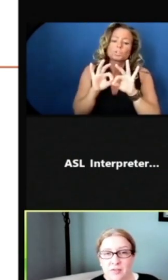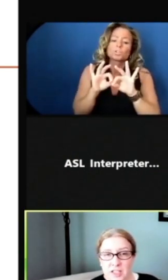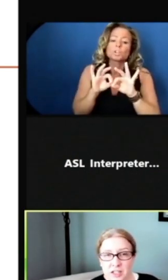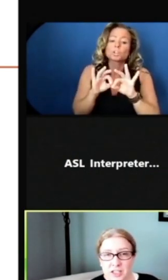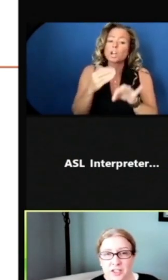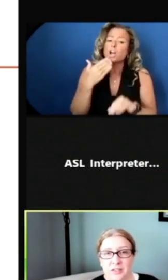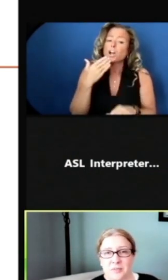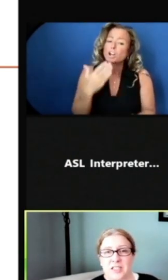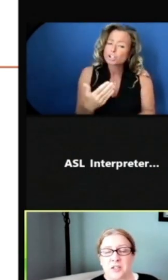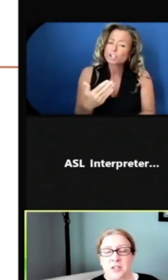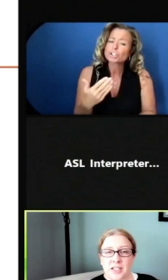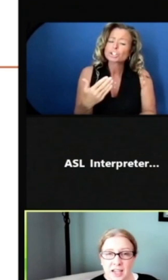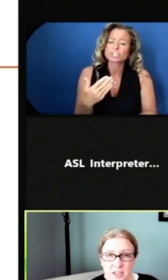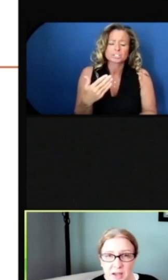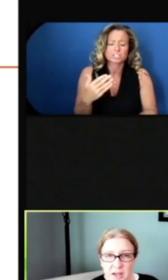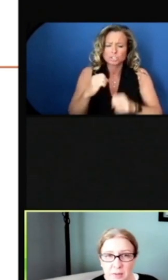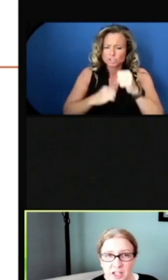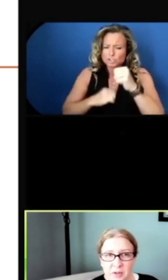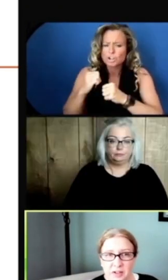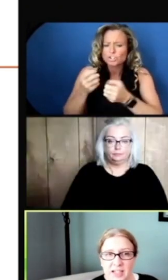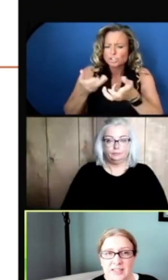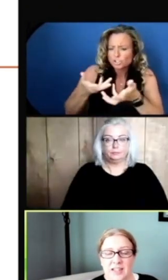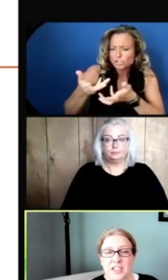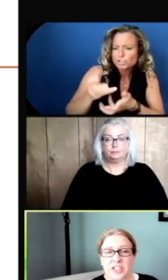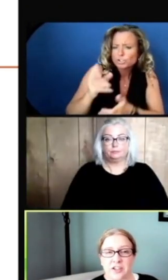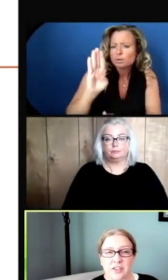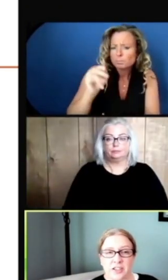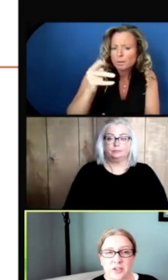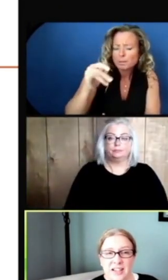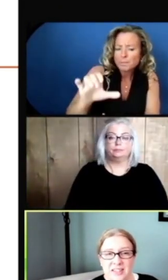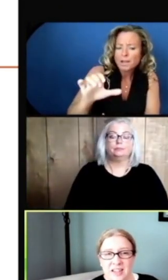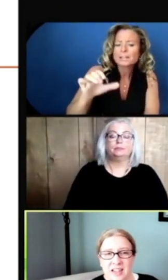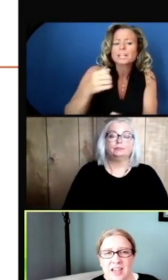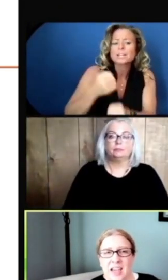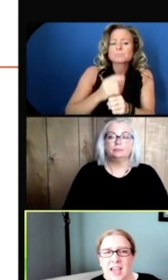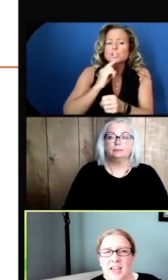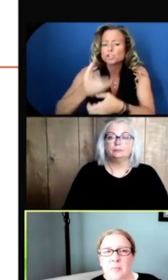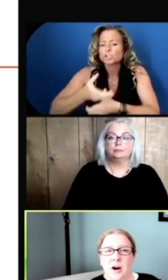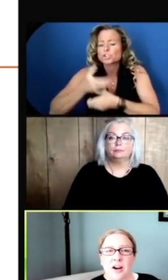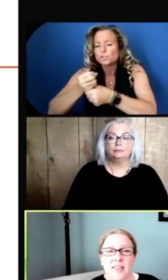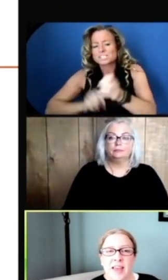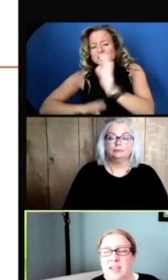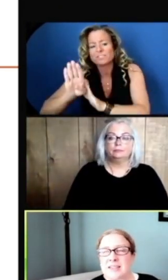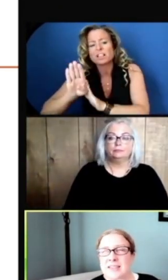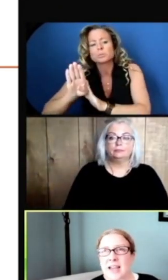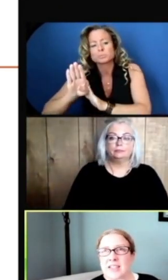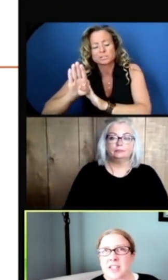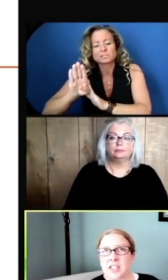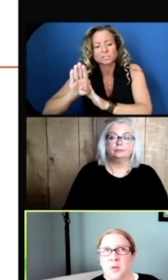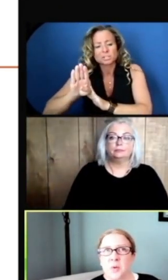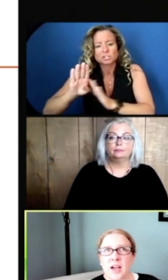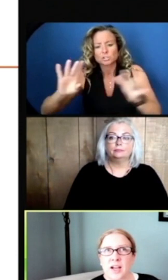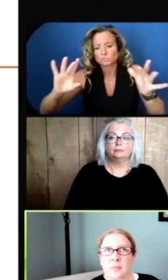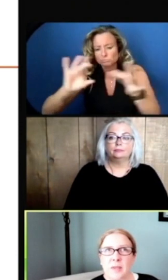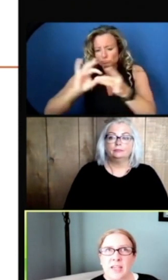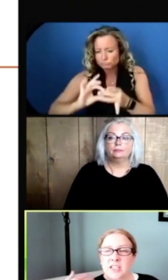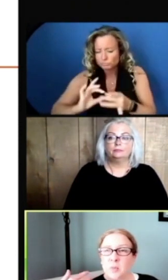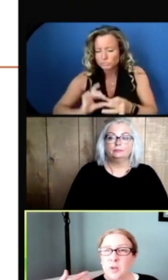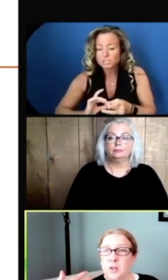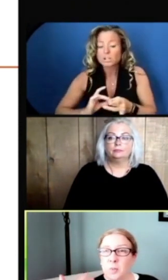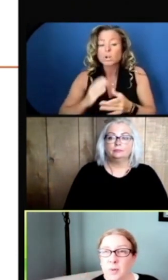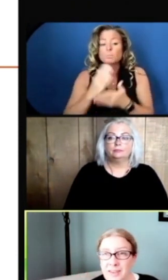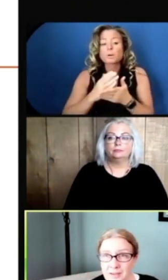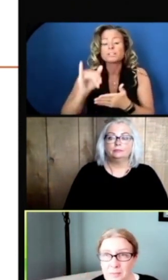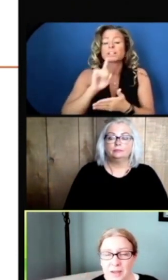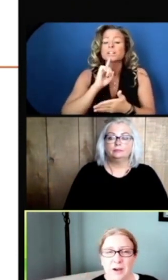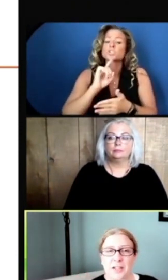durable infrastructure to engage BIPOC communities and engender their trust. And part of that means that you begin to